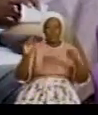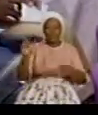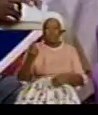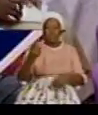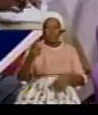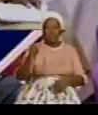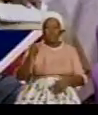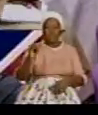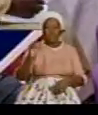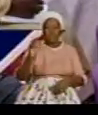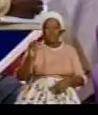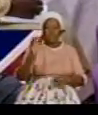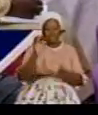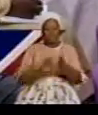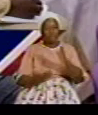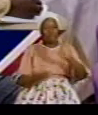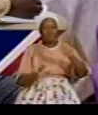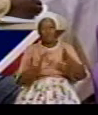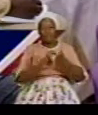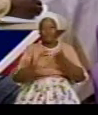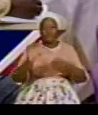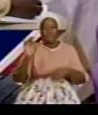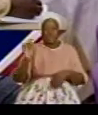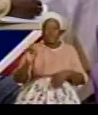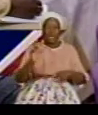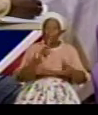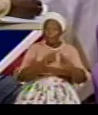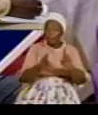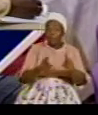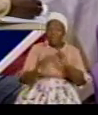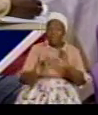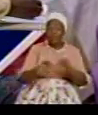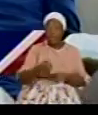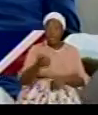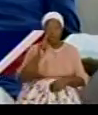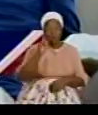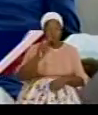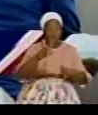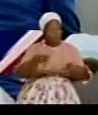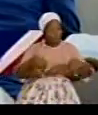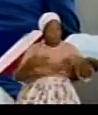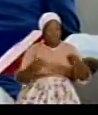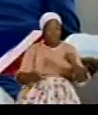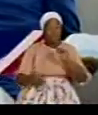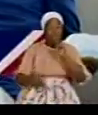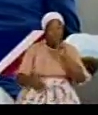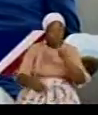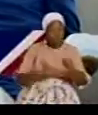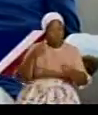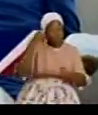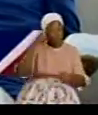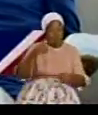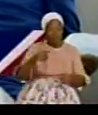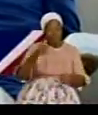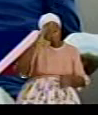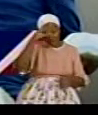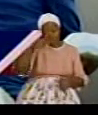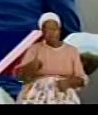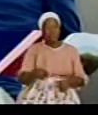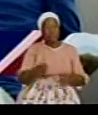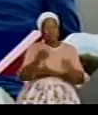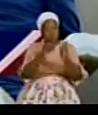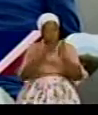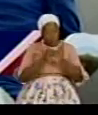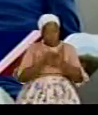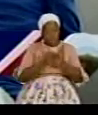chapter 5, verse 8, but if any provide not for his own,